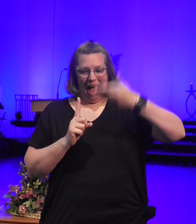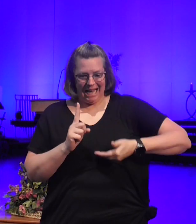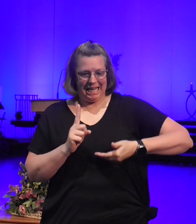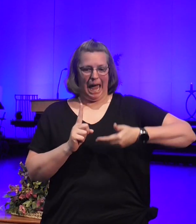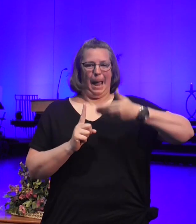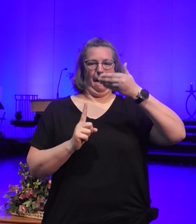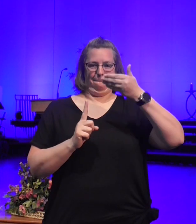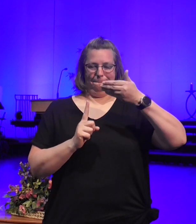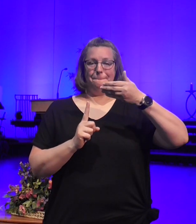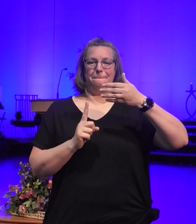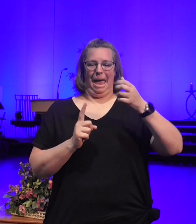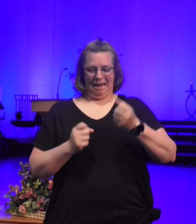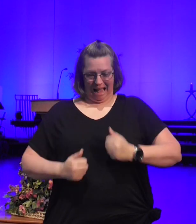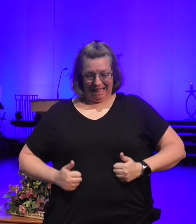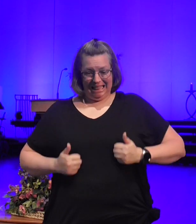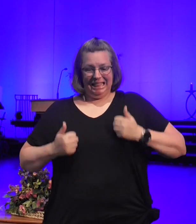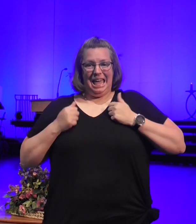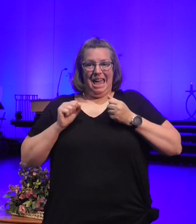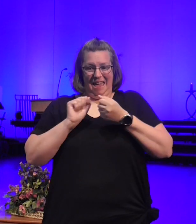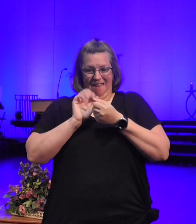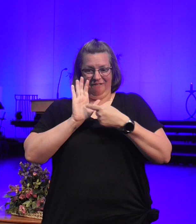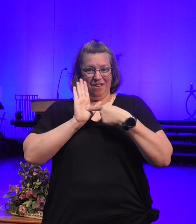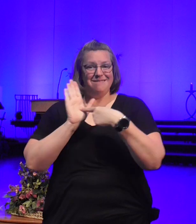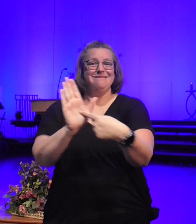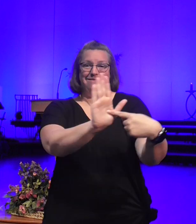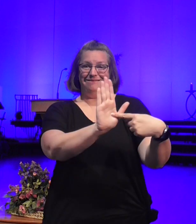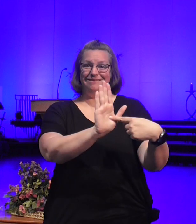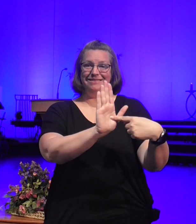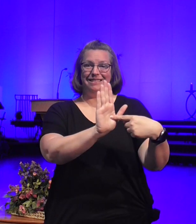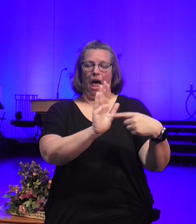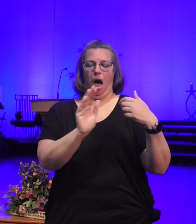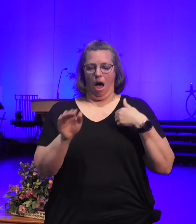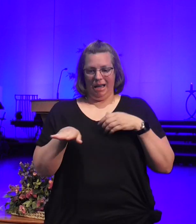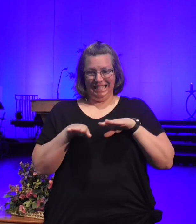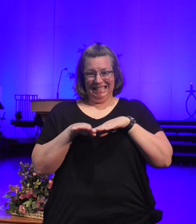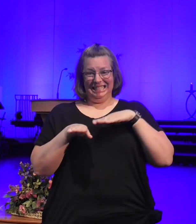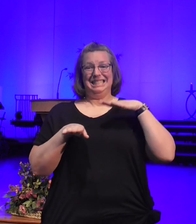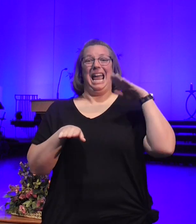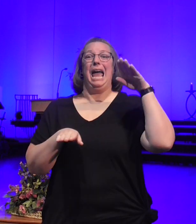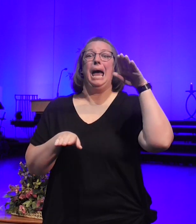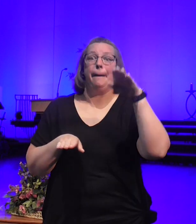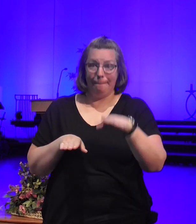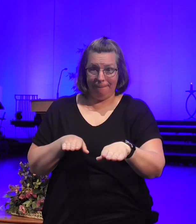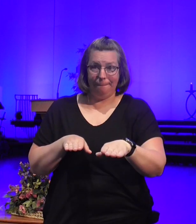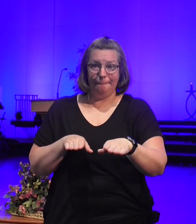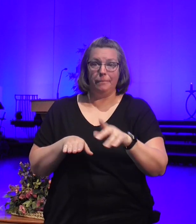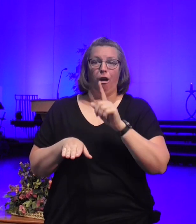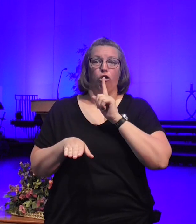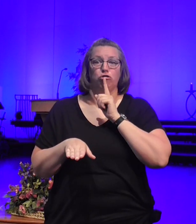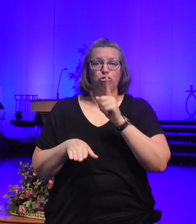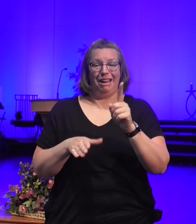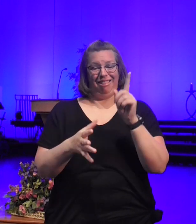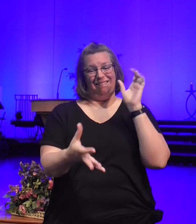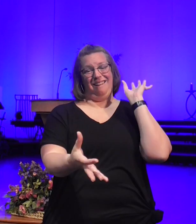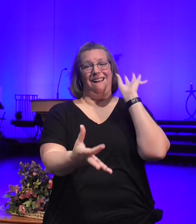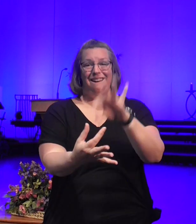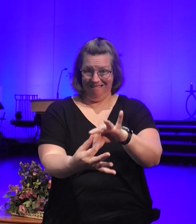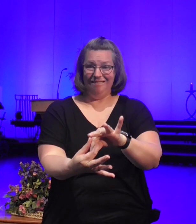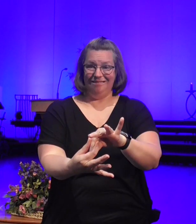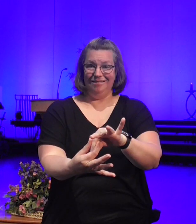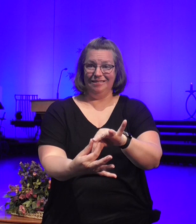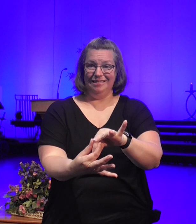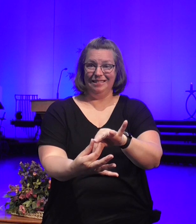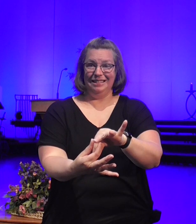and lived that out in my life, that I could step forward and really have that sense of